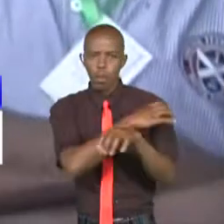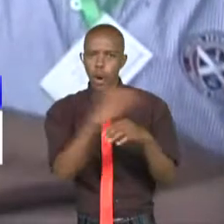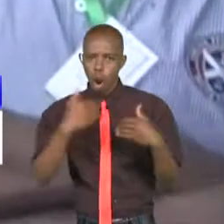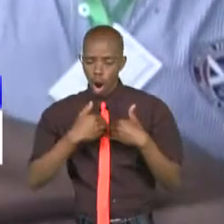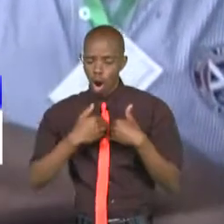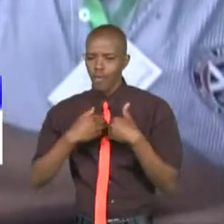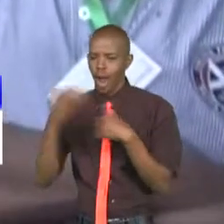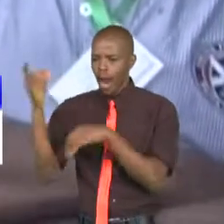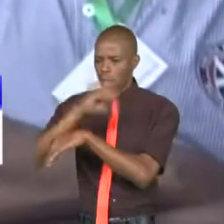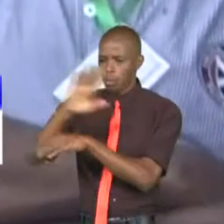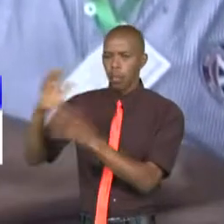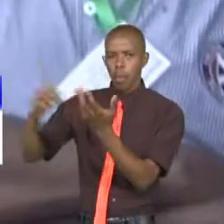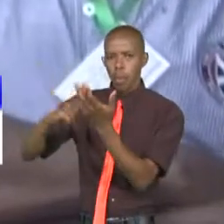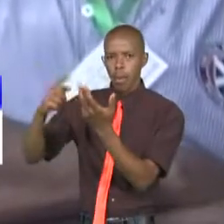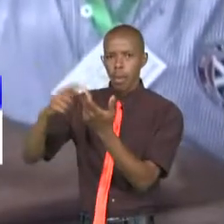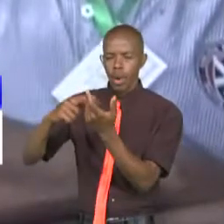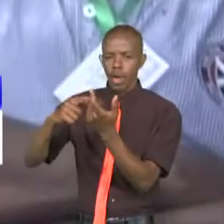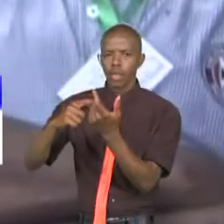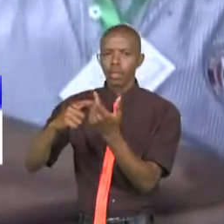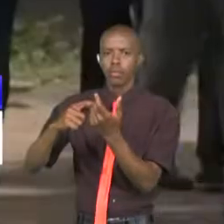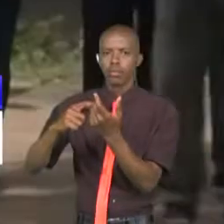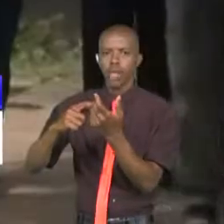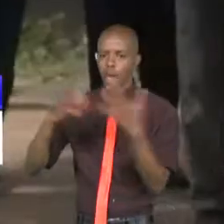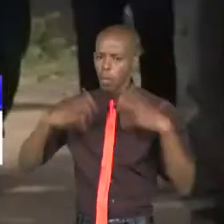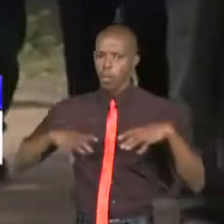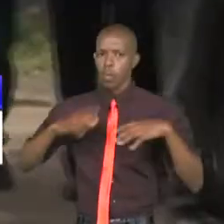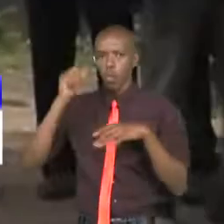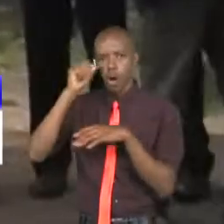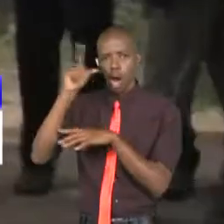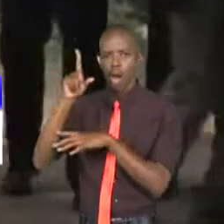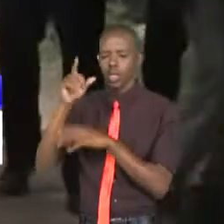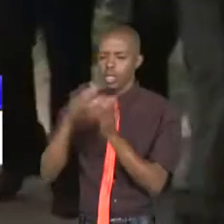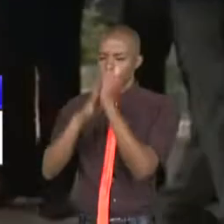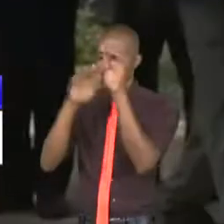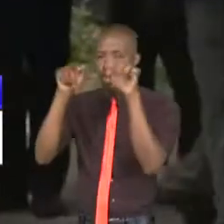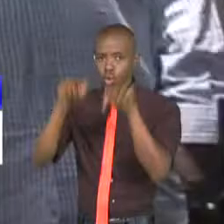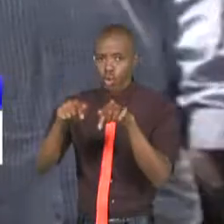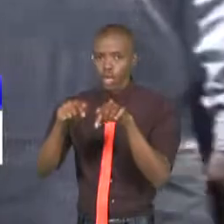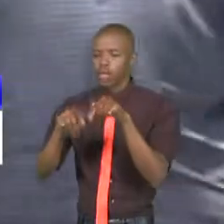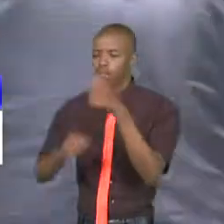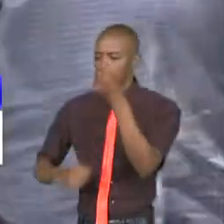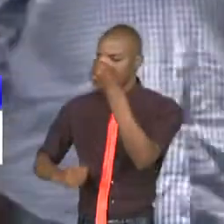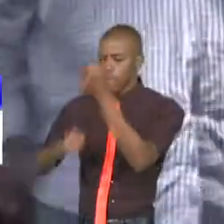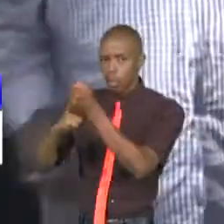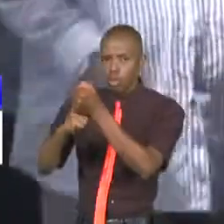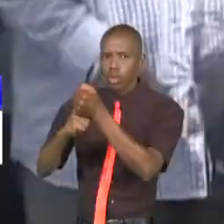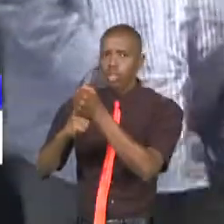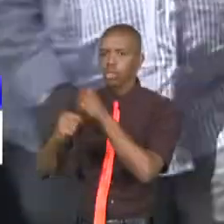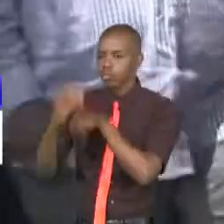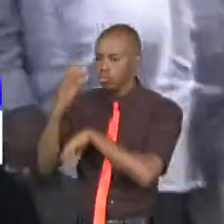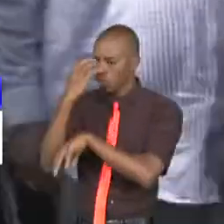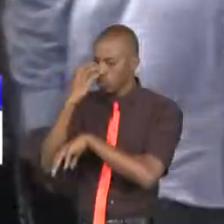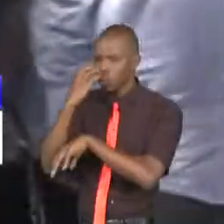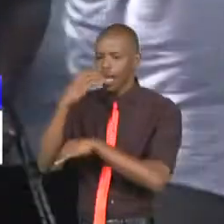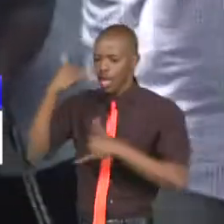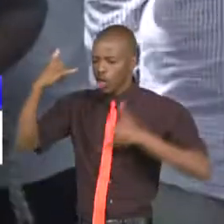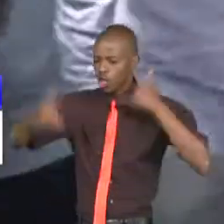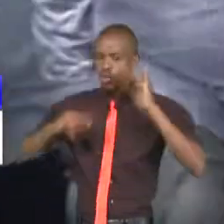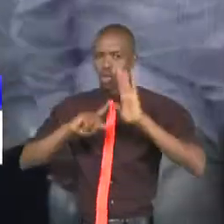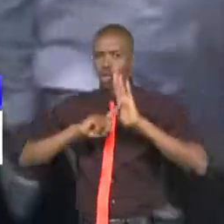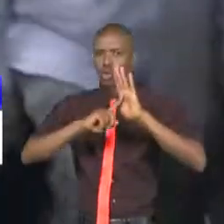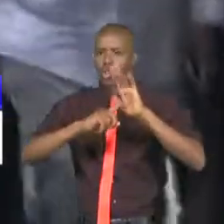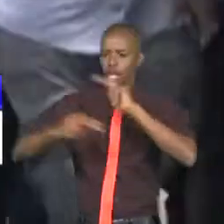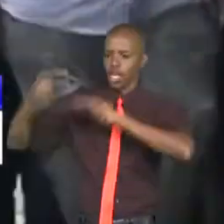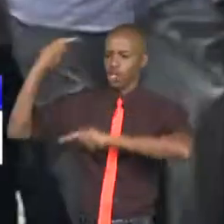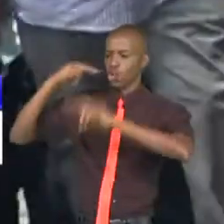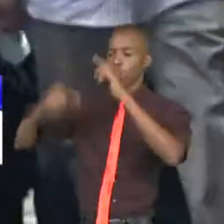days are numbered. The hustler nation is awake. Leaders allied to Deputy President have also expressed their joy for that